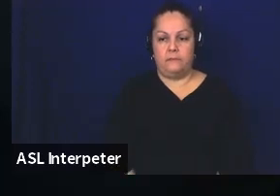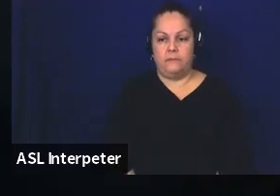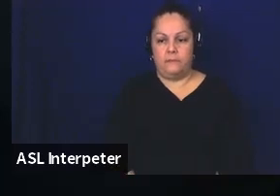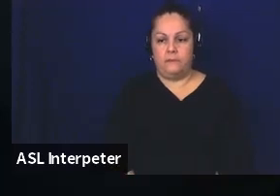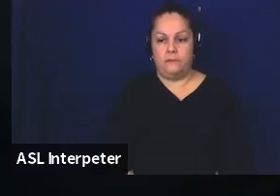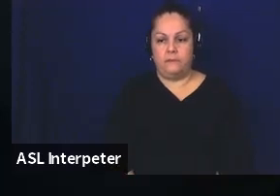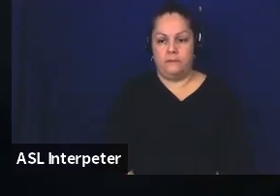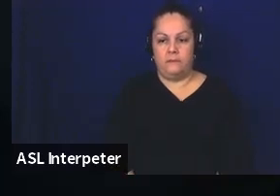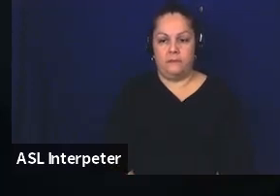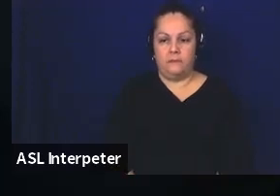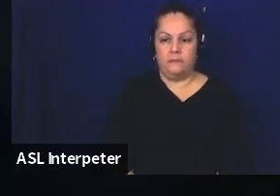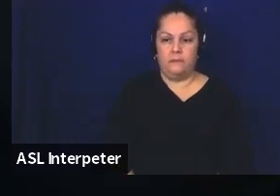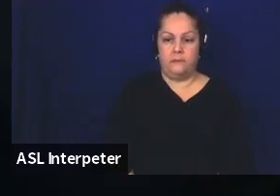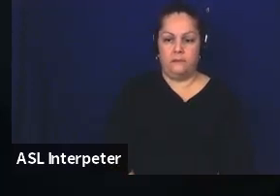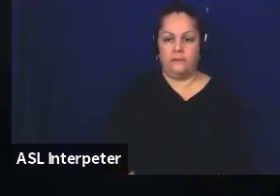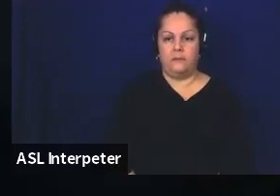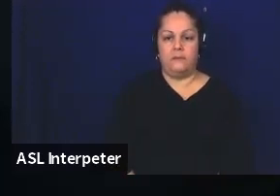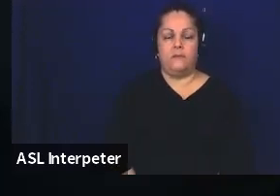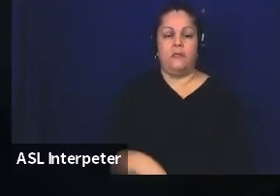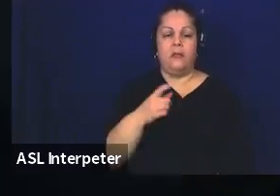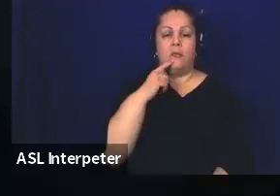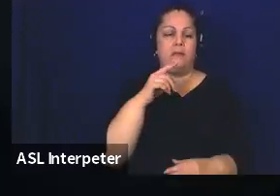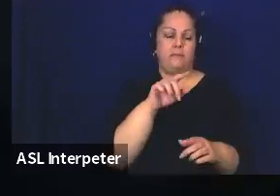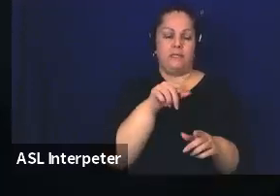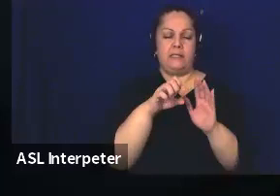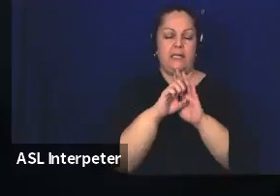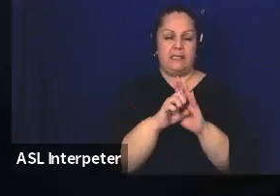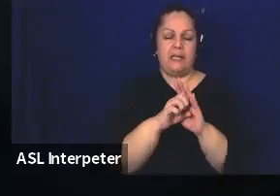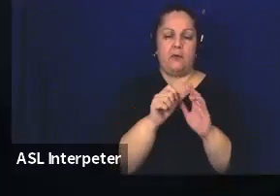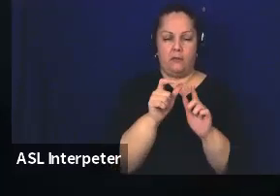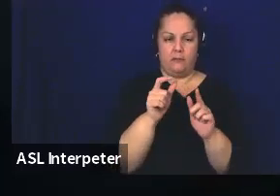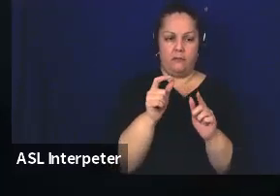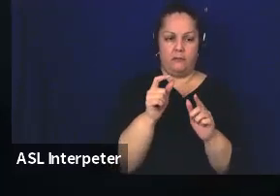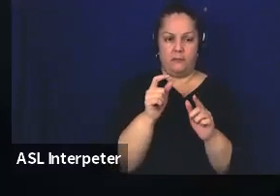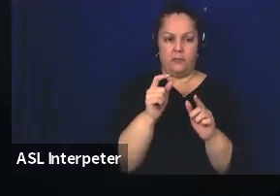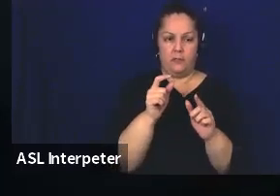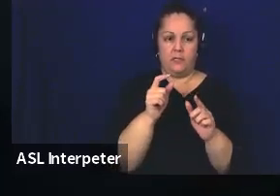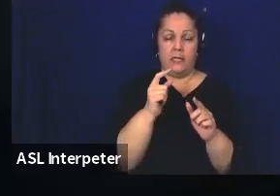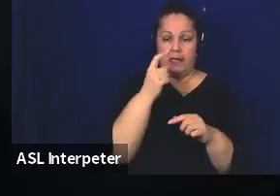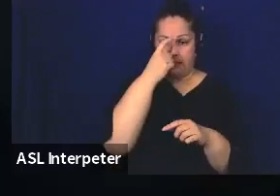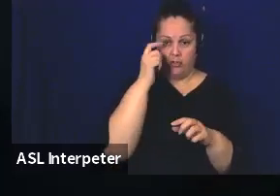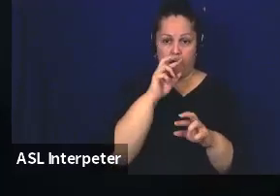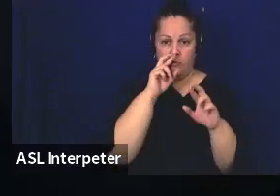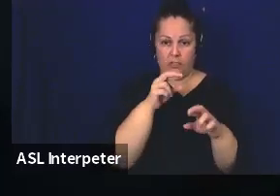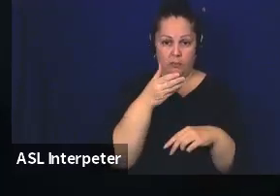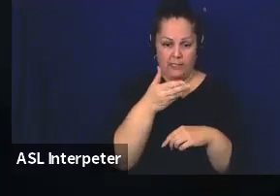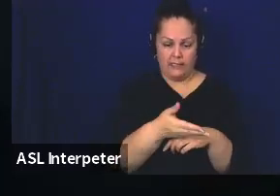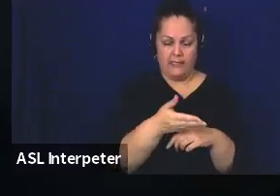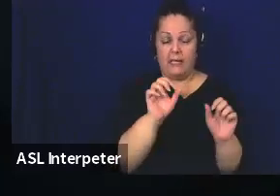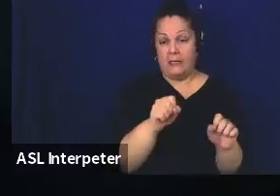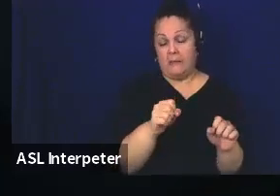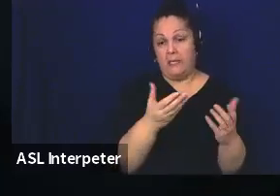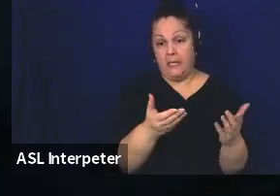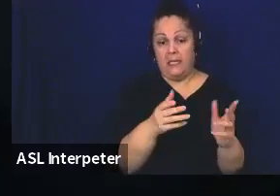So continuing with this case example, we know that the trauma responses could be that the